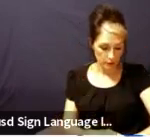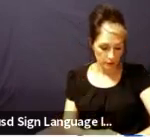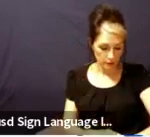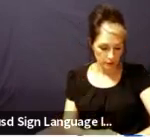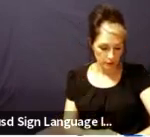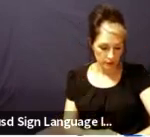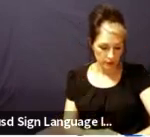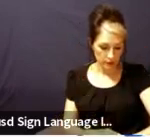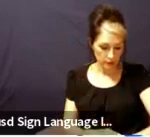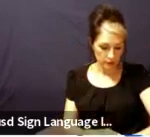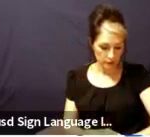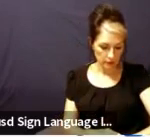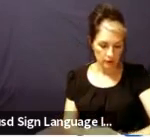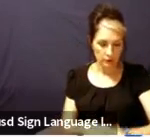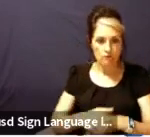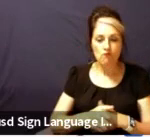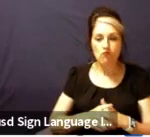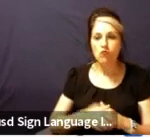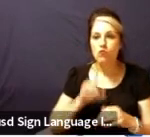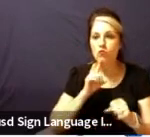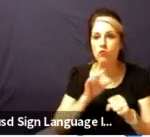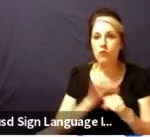continue.